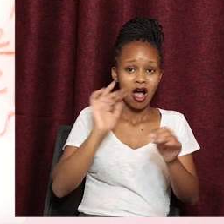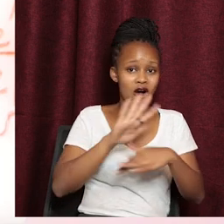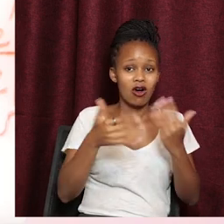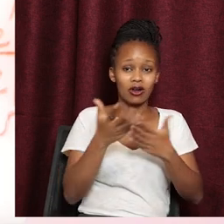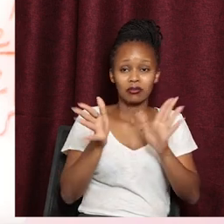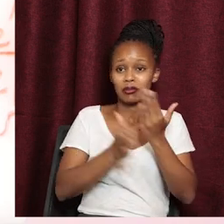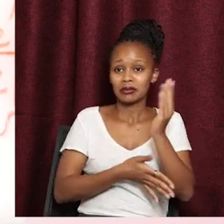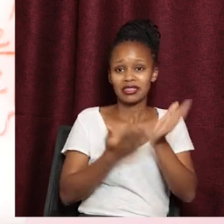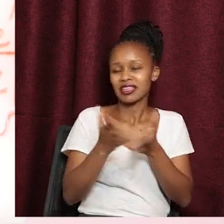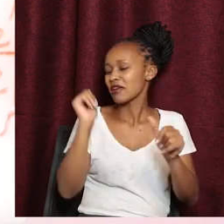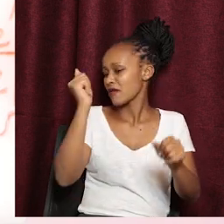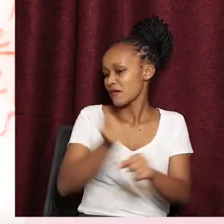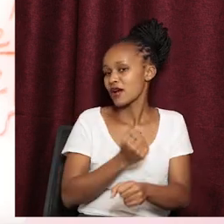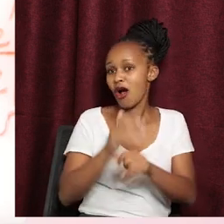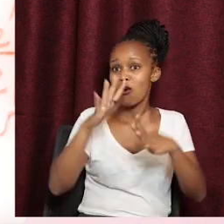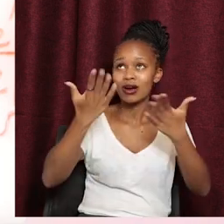is above remains.